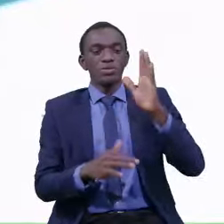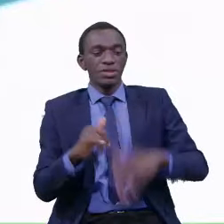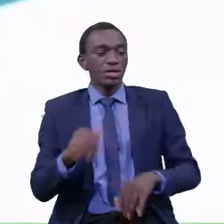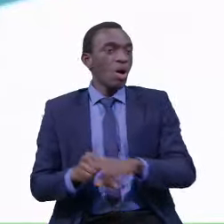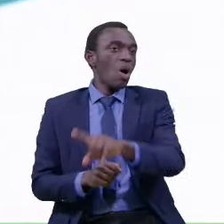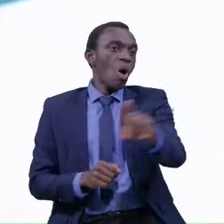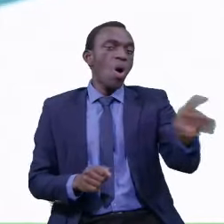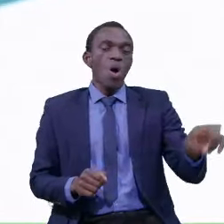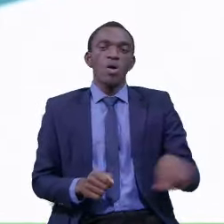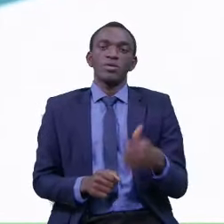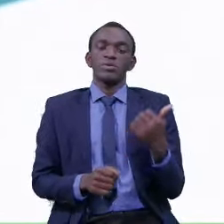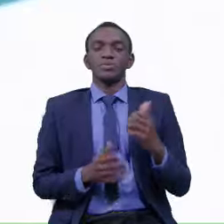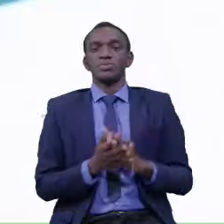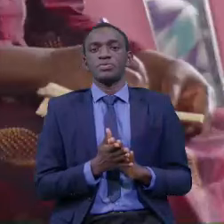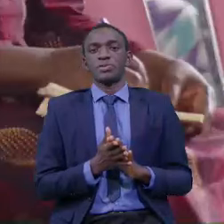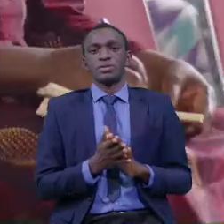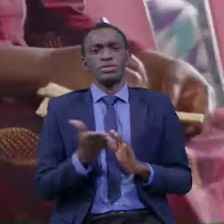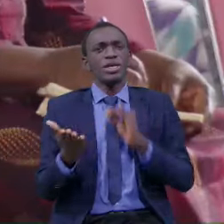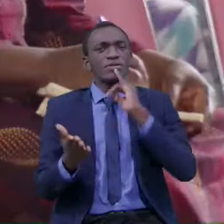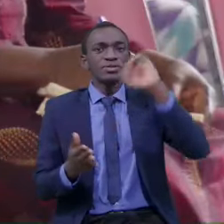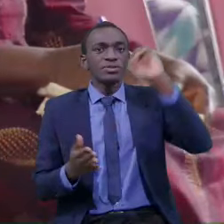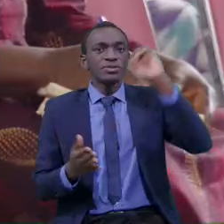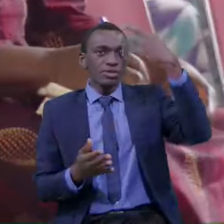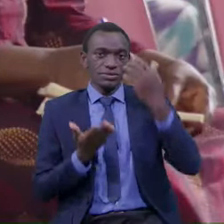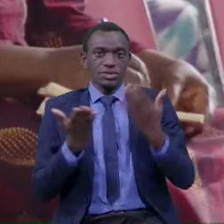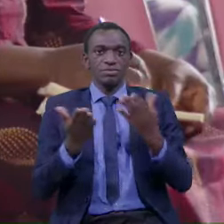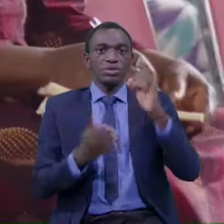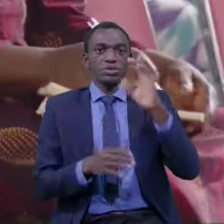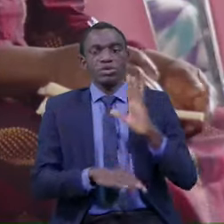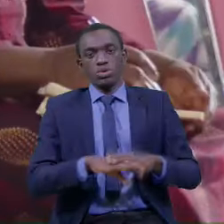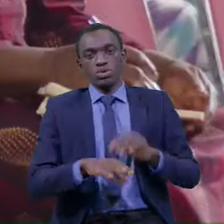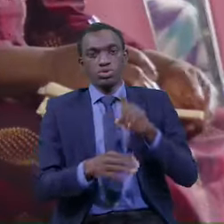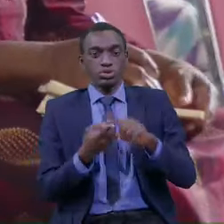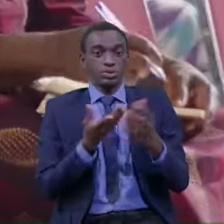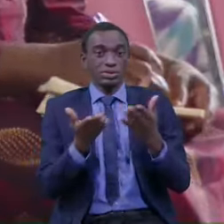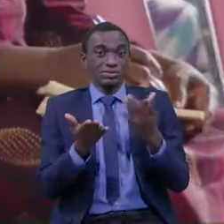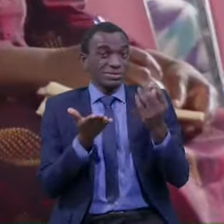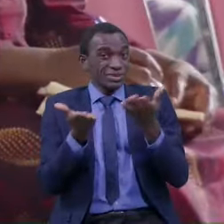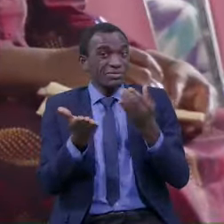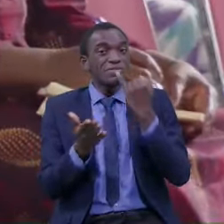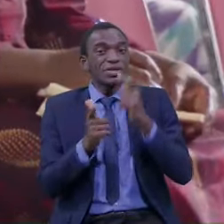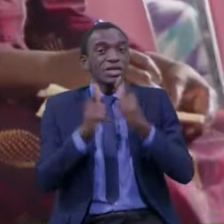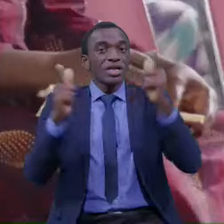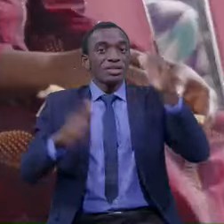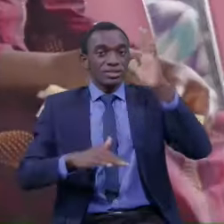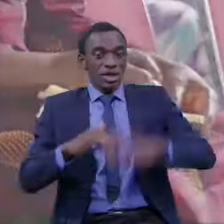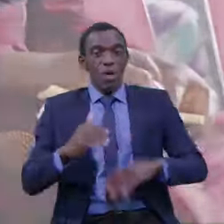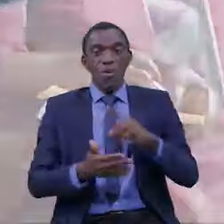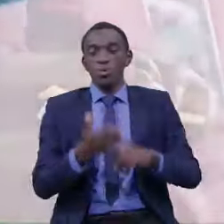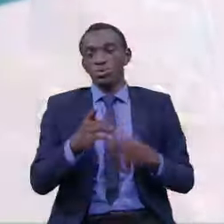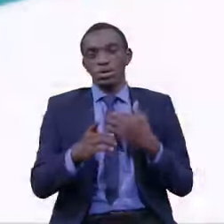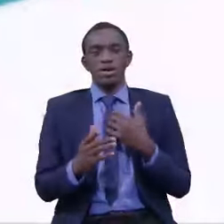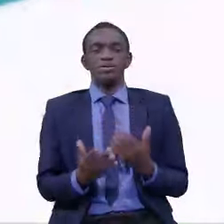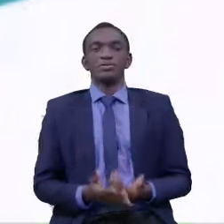The Lord calls for it a service. And the service is greater than what you have. The service